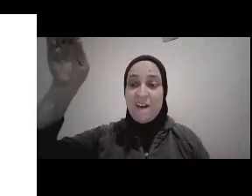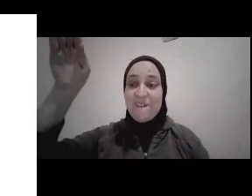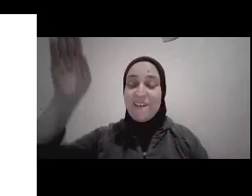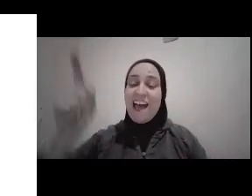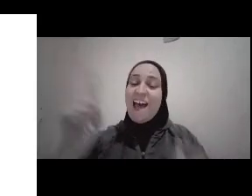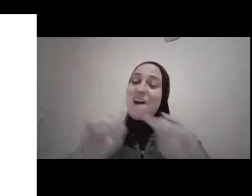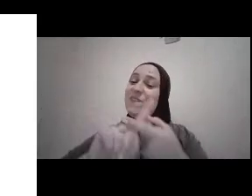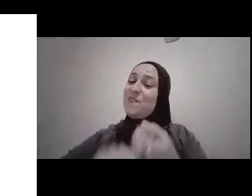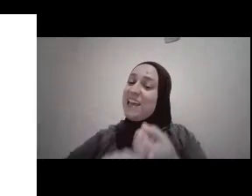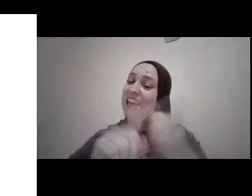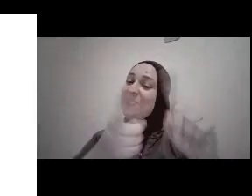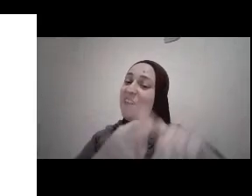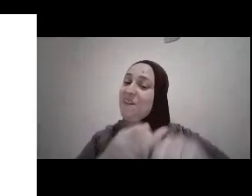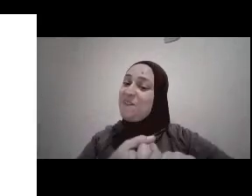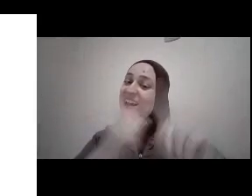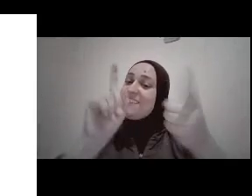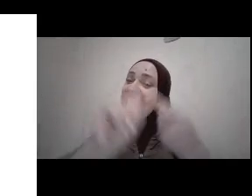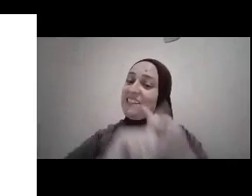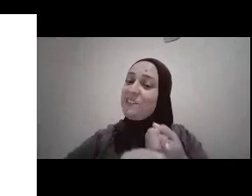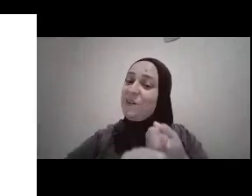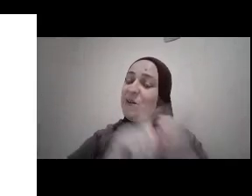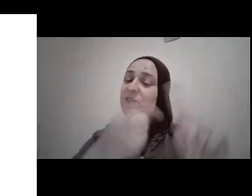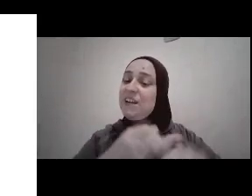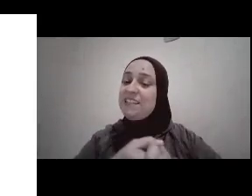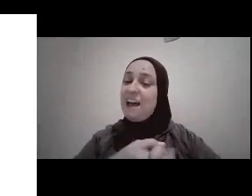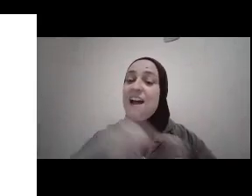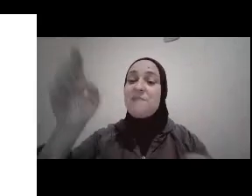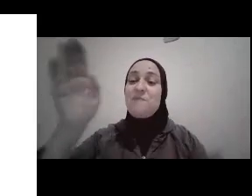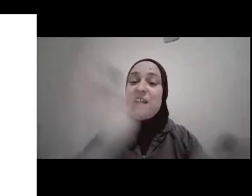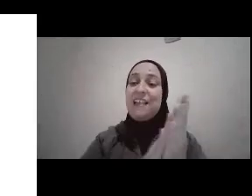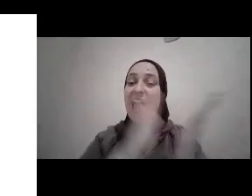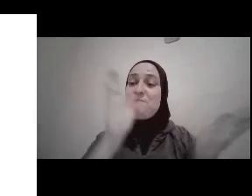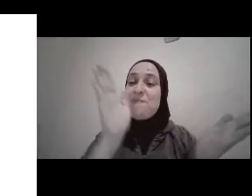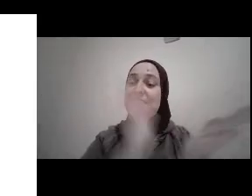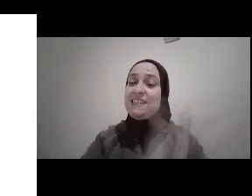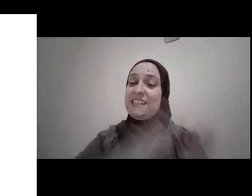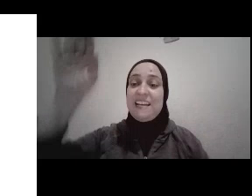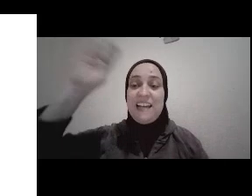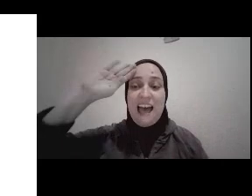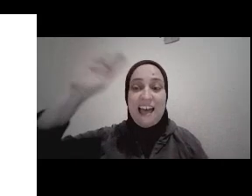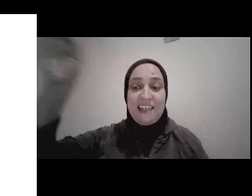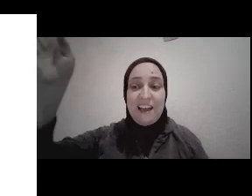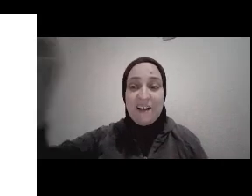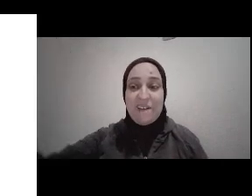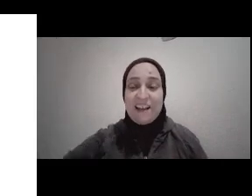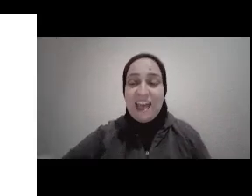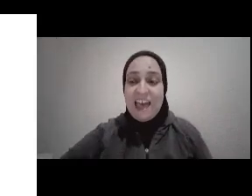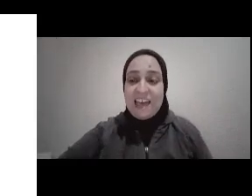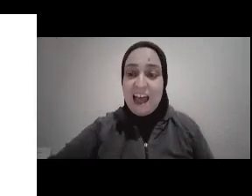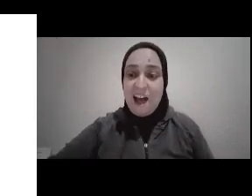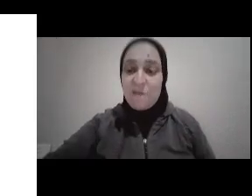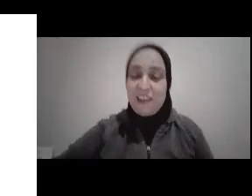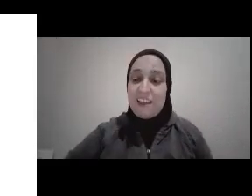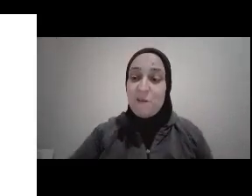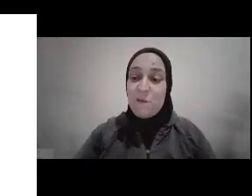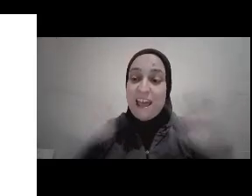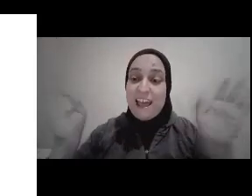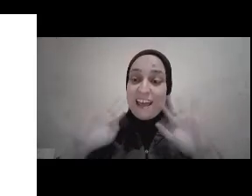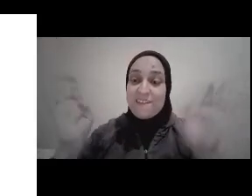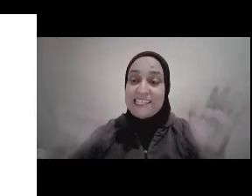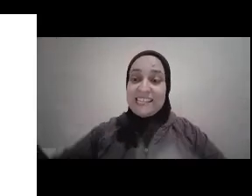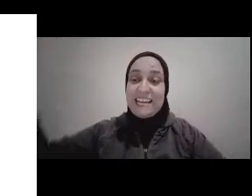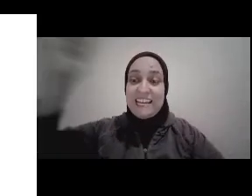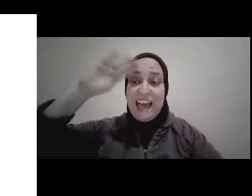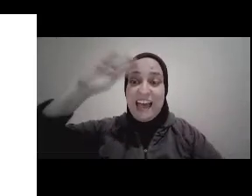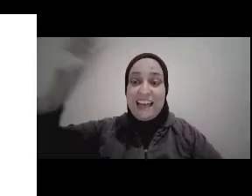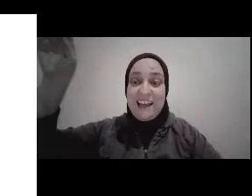hello. With our friends at story time, we clap and sing hello. Now we wave